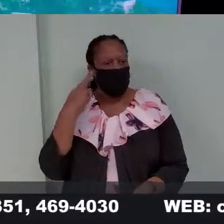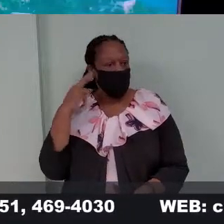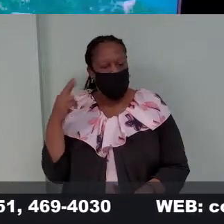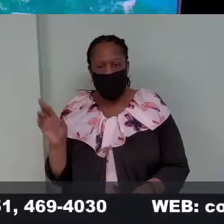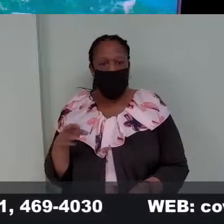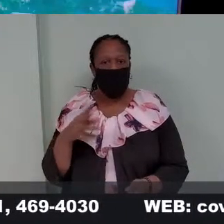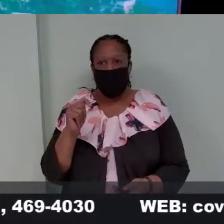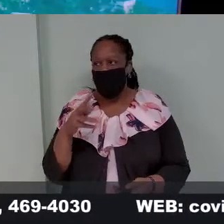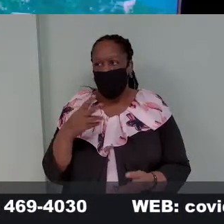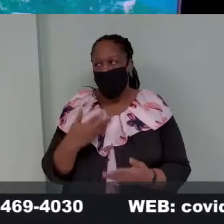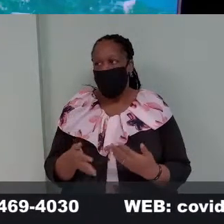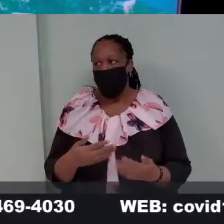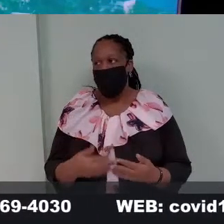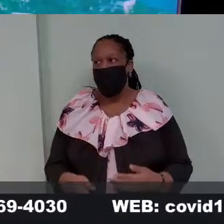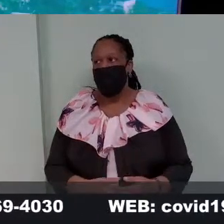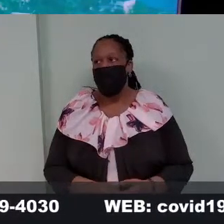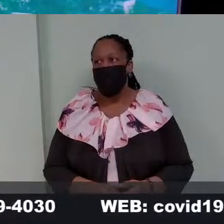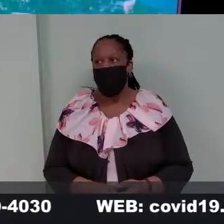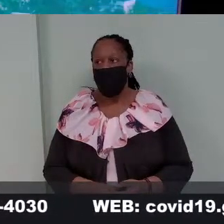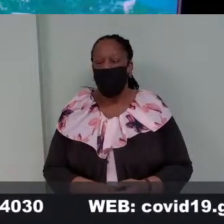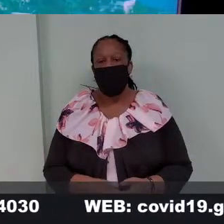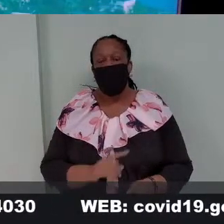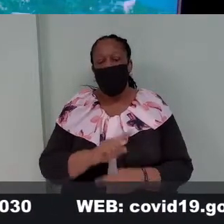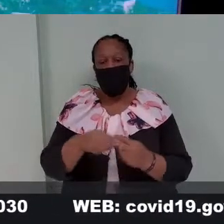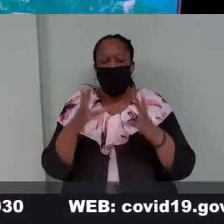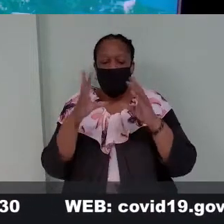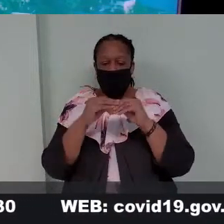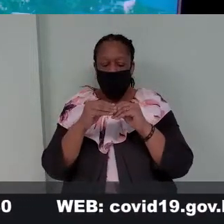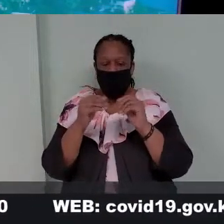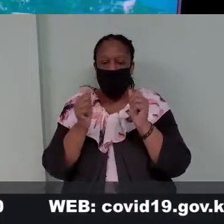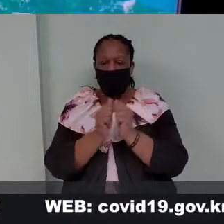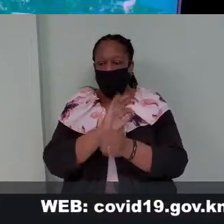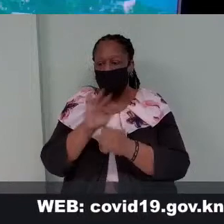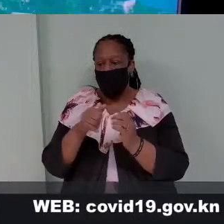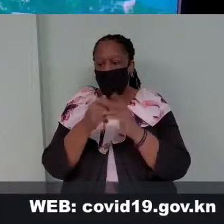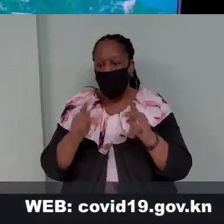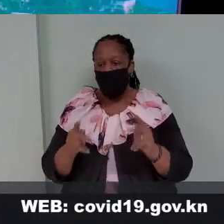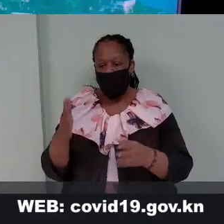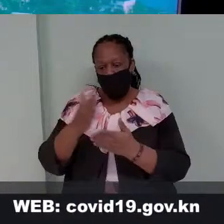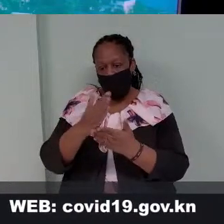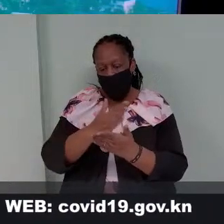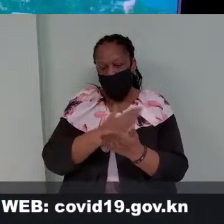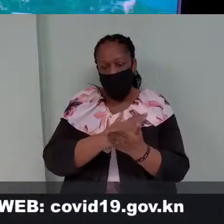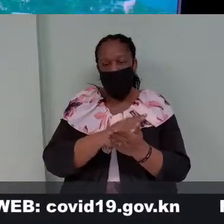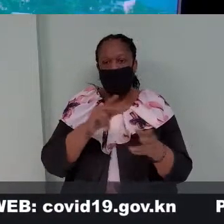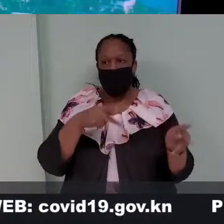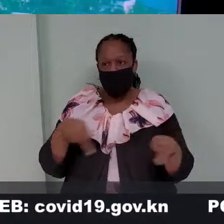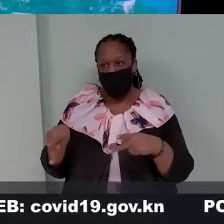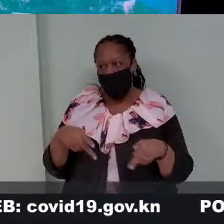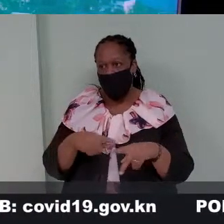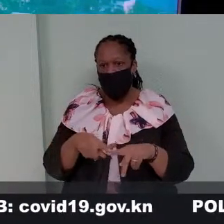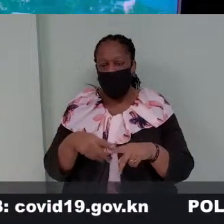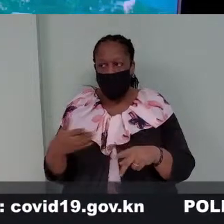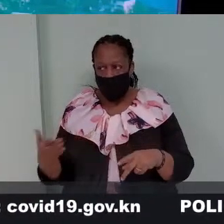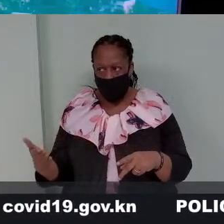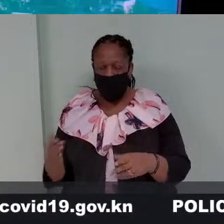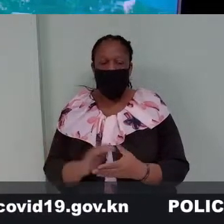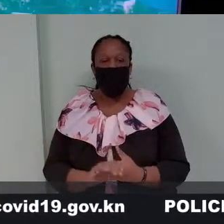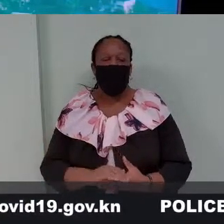At a meeting with the event promoters and entertainers on November 7th, the Commissioner of Police and